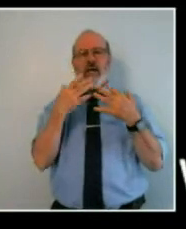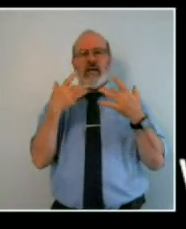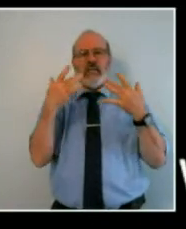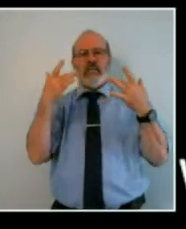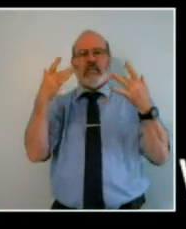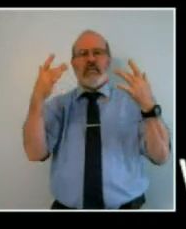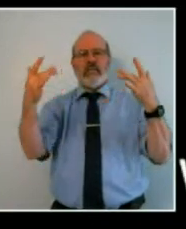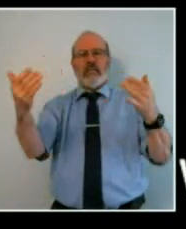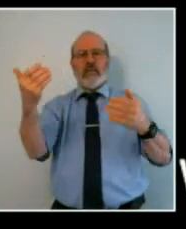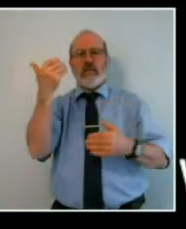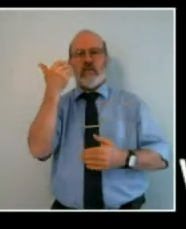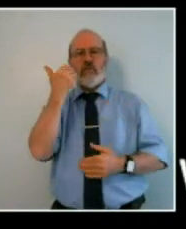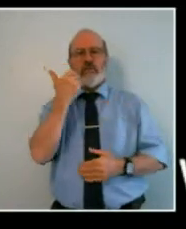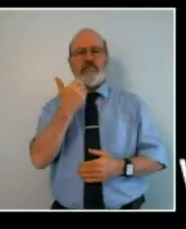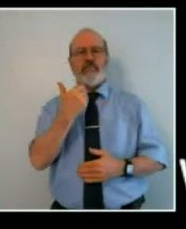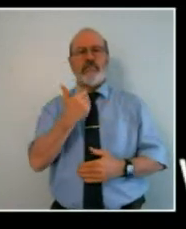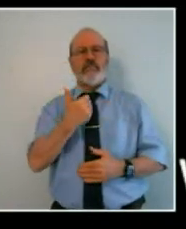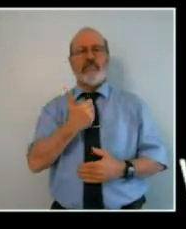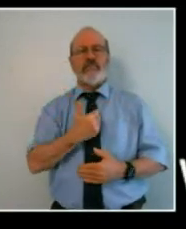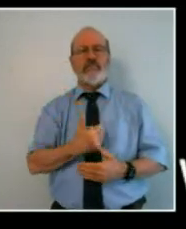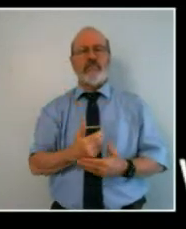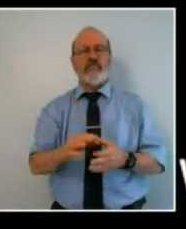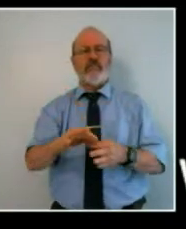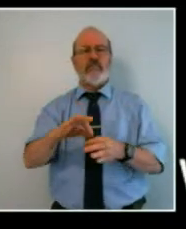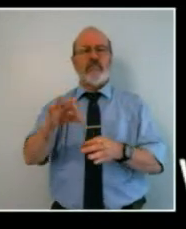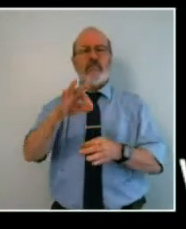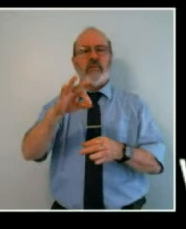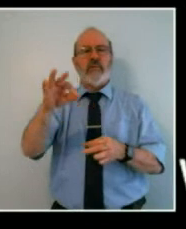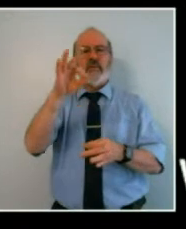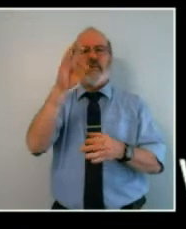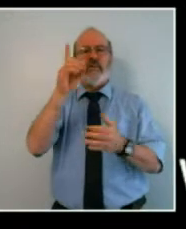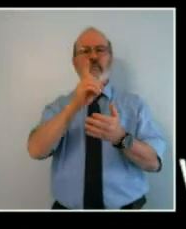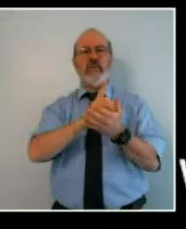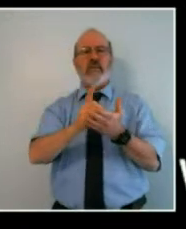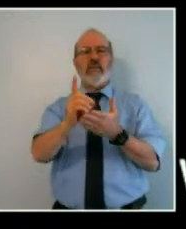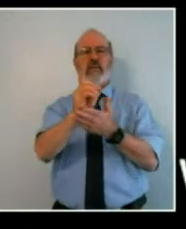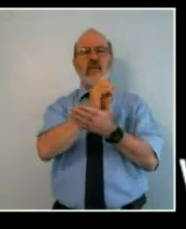eyes, illumine me.